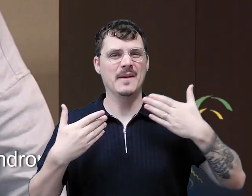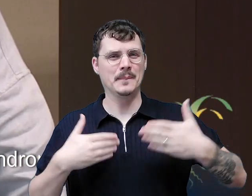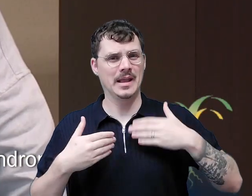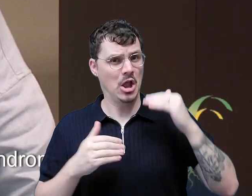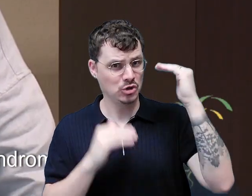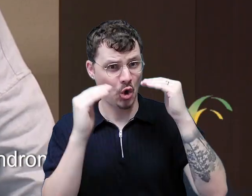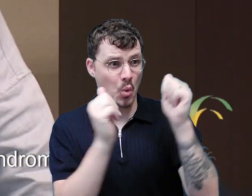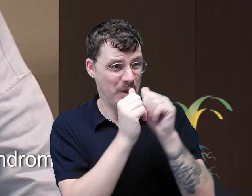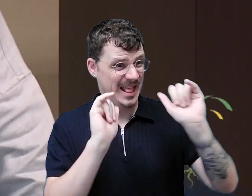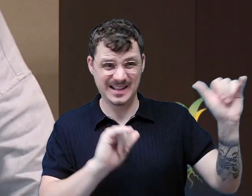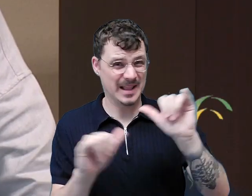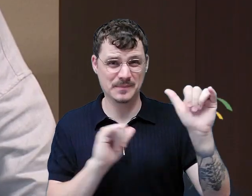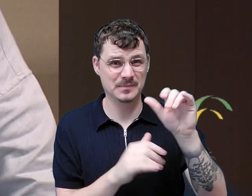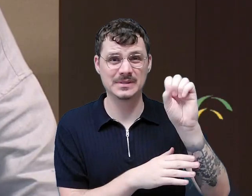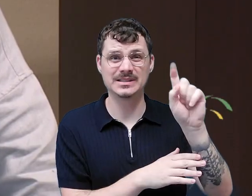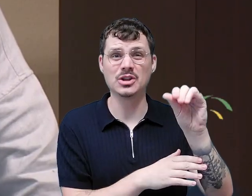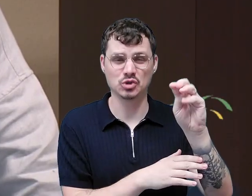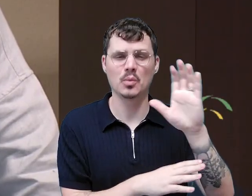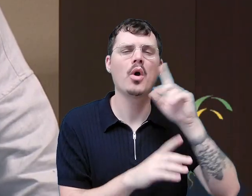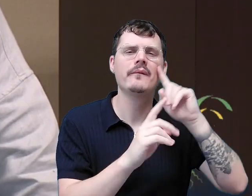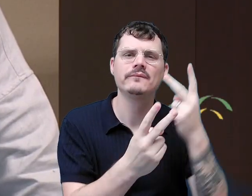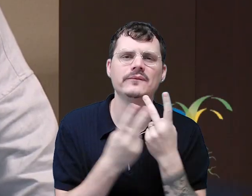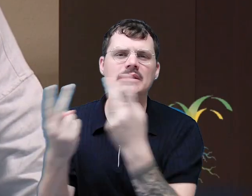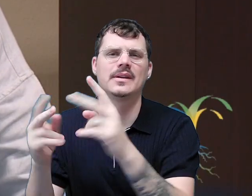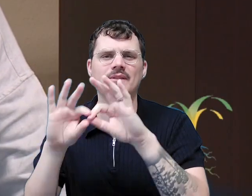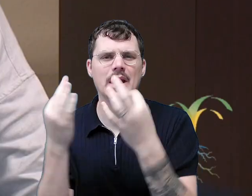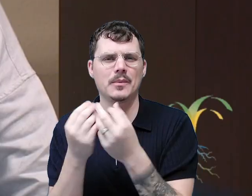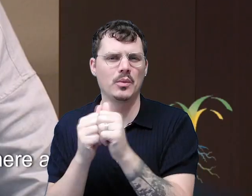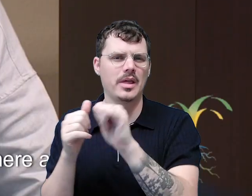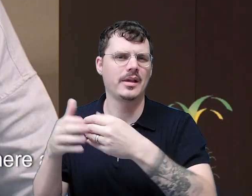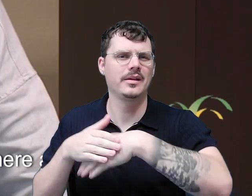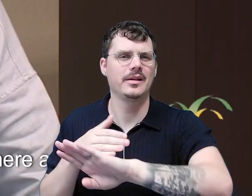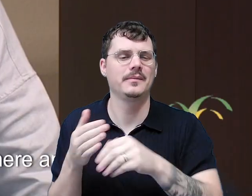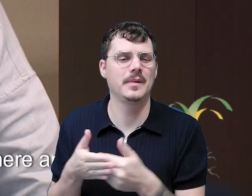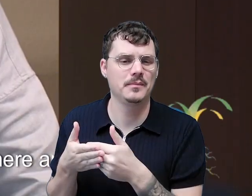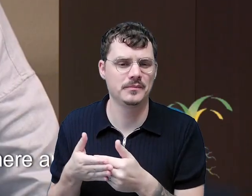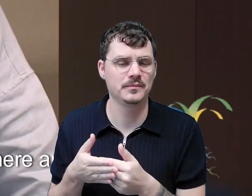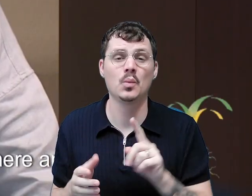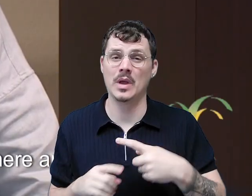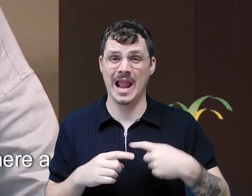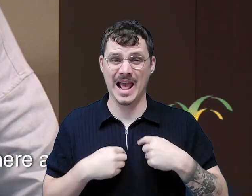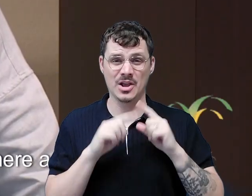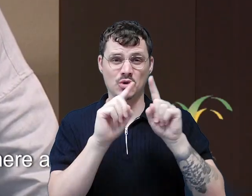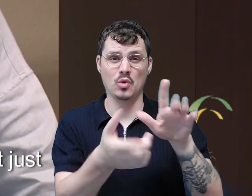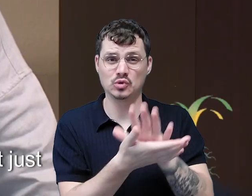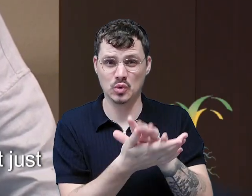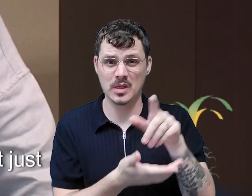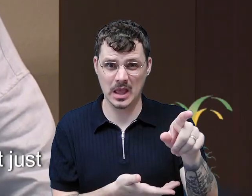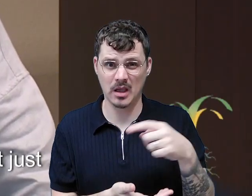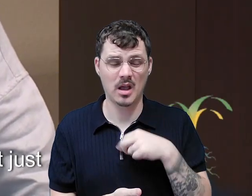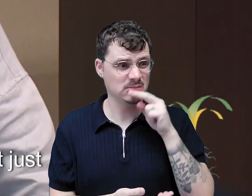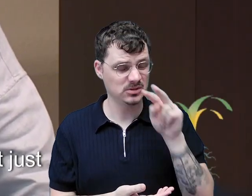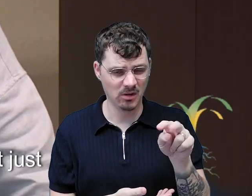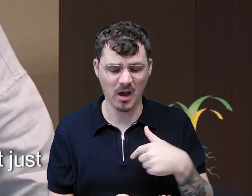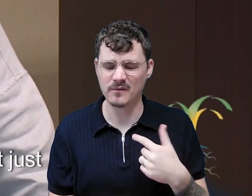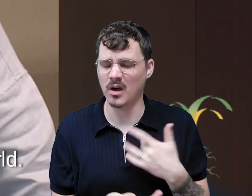adult with that syndrome would go visit the family. which when I was going to school there and I observed